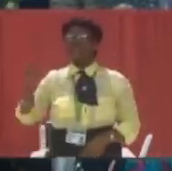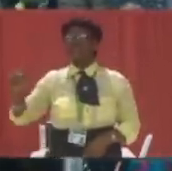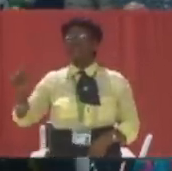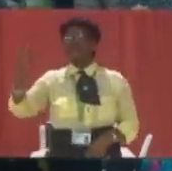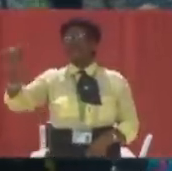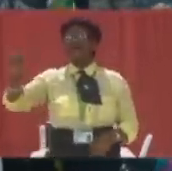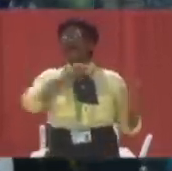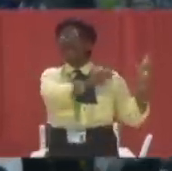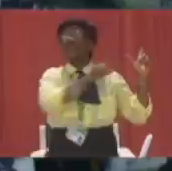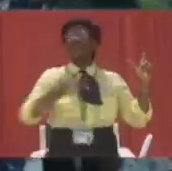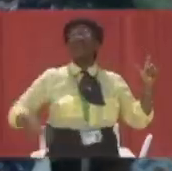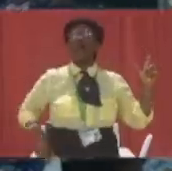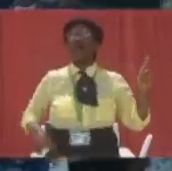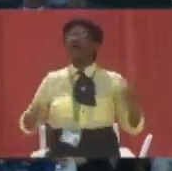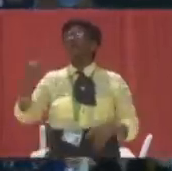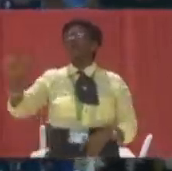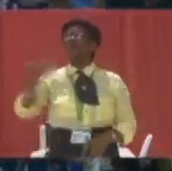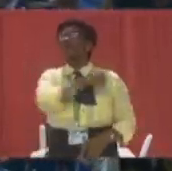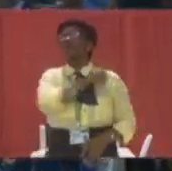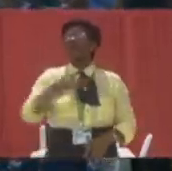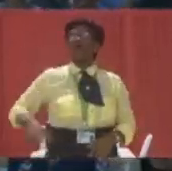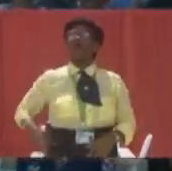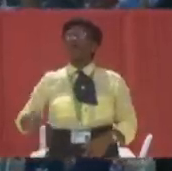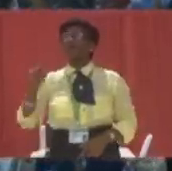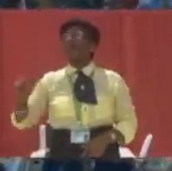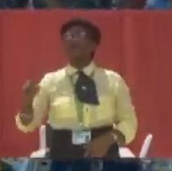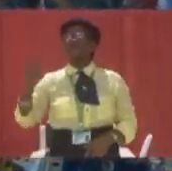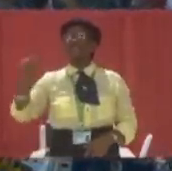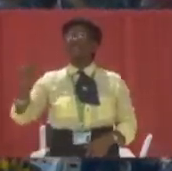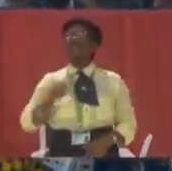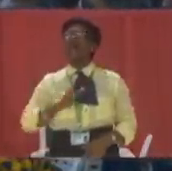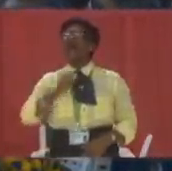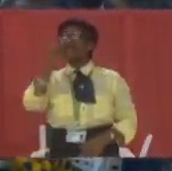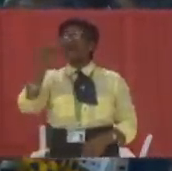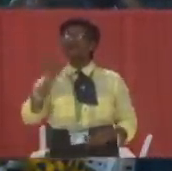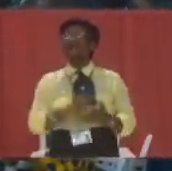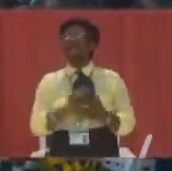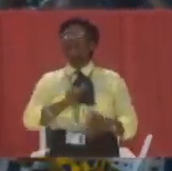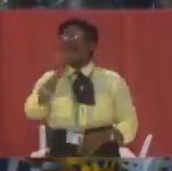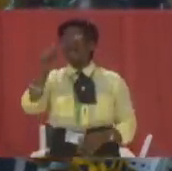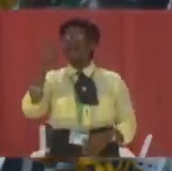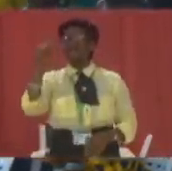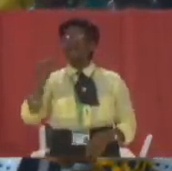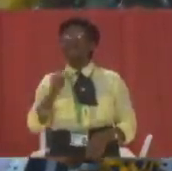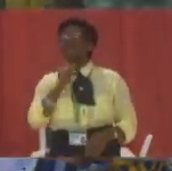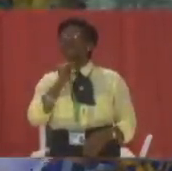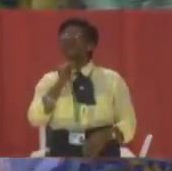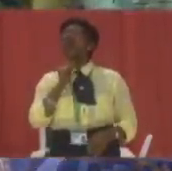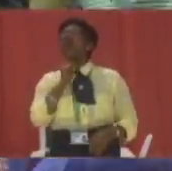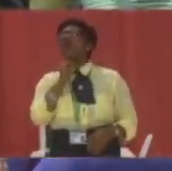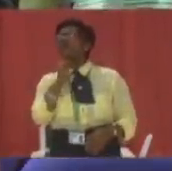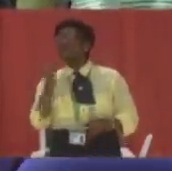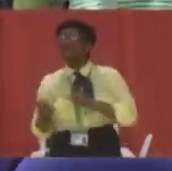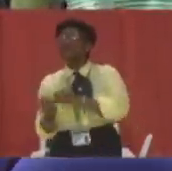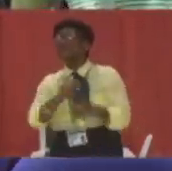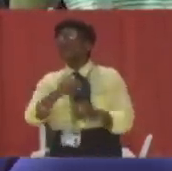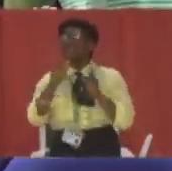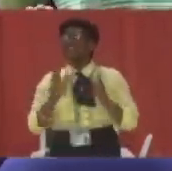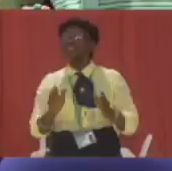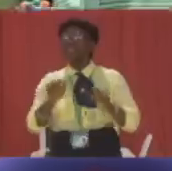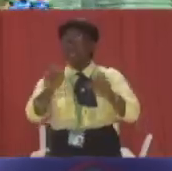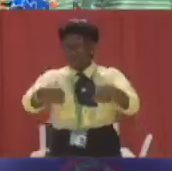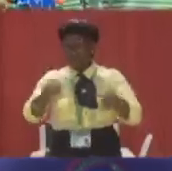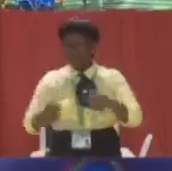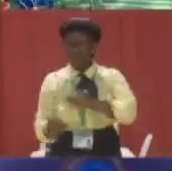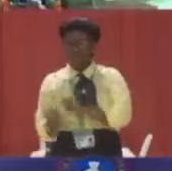Worship the I Am that I Am. The unchangeable changer. Give Him glory, give